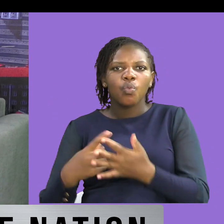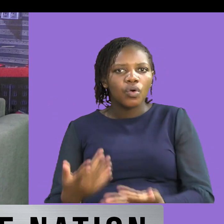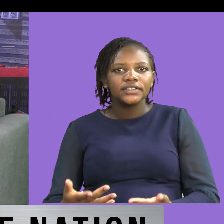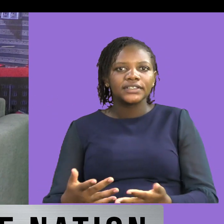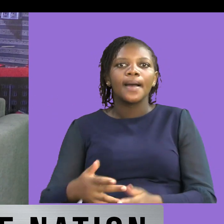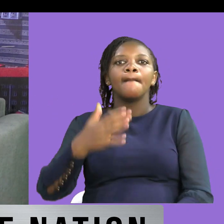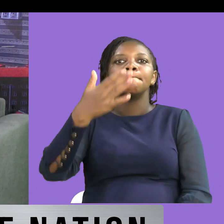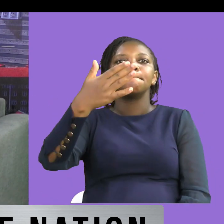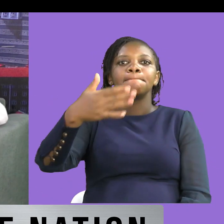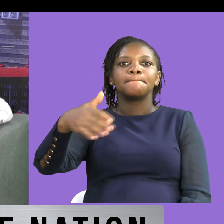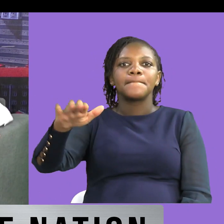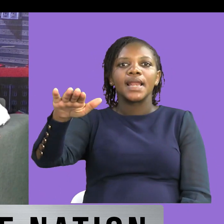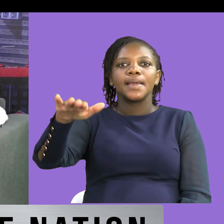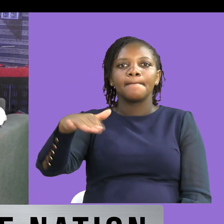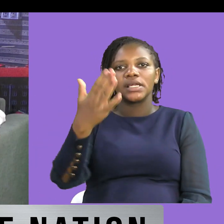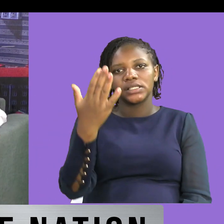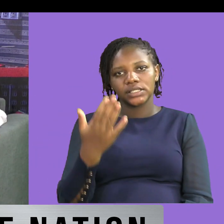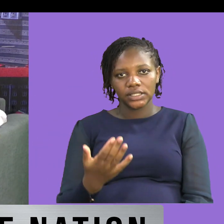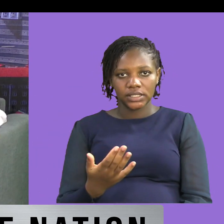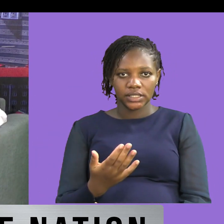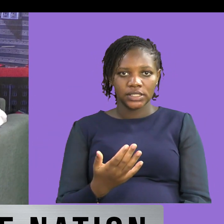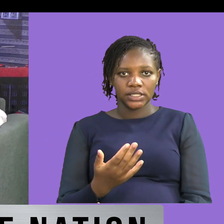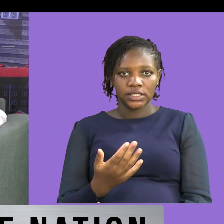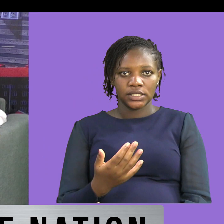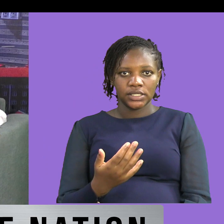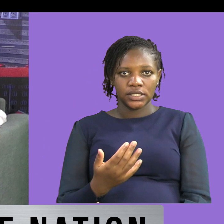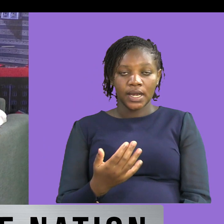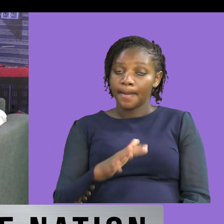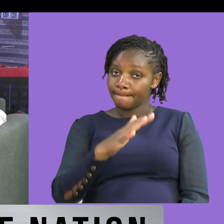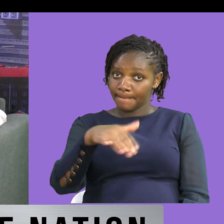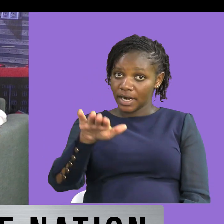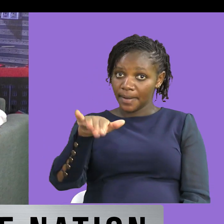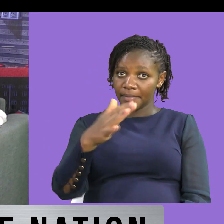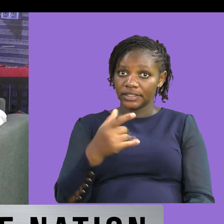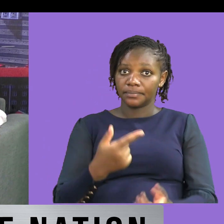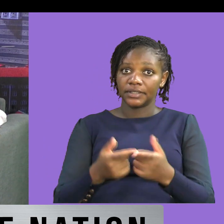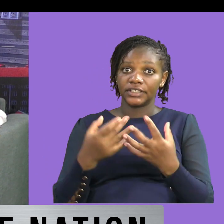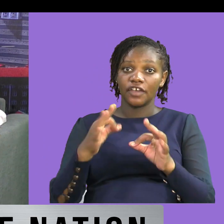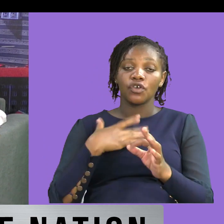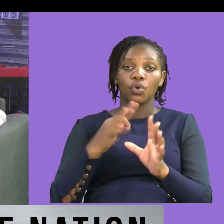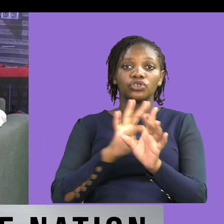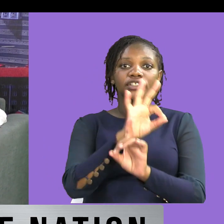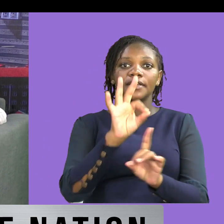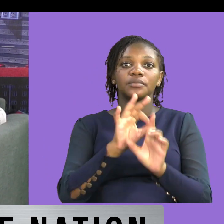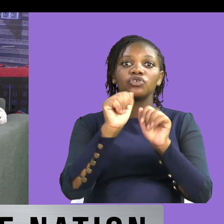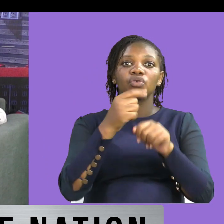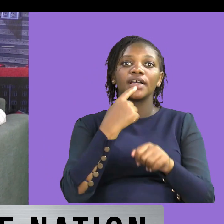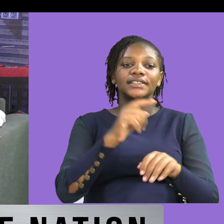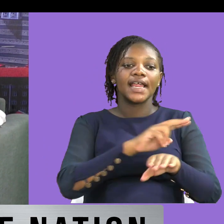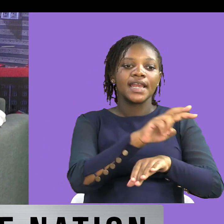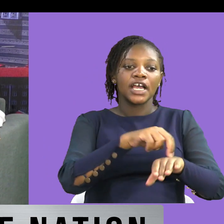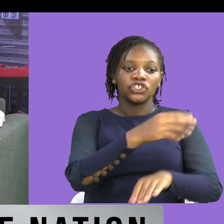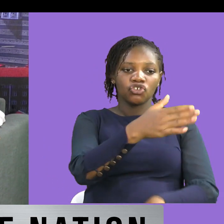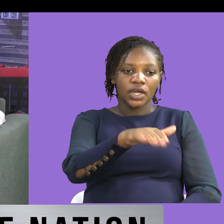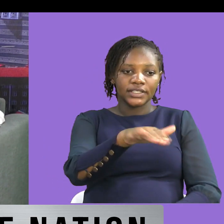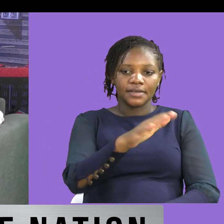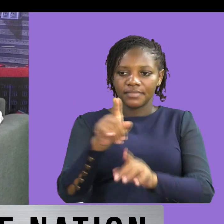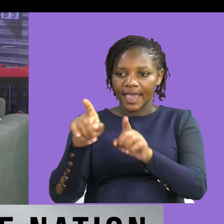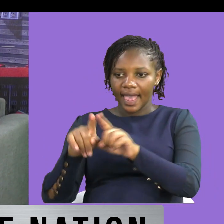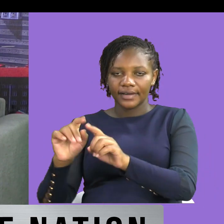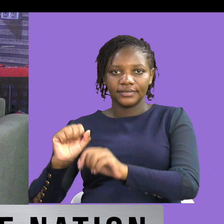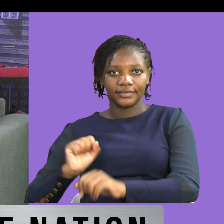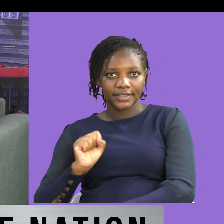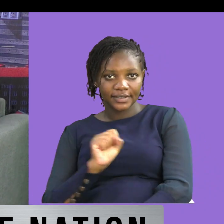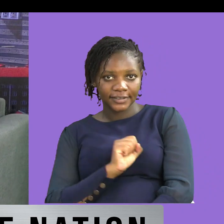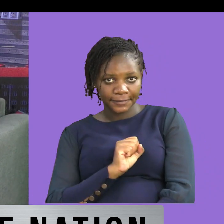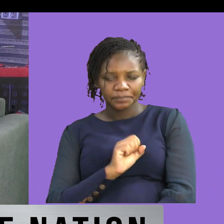not wrong to say she's a parliamentarian. Okay. But when you want to specify, can you believe it is National Assembly and she Senate. Was coming up with a